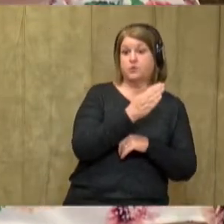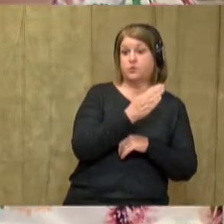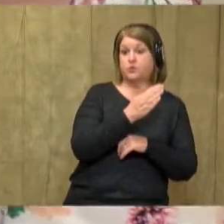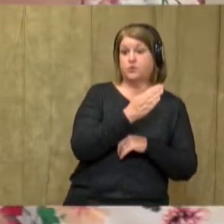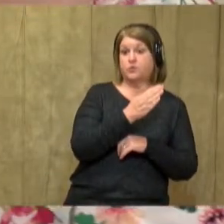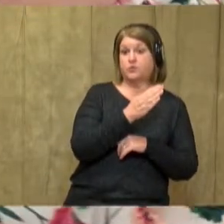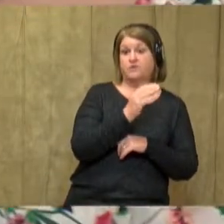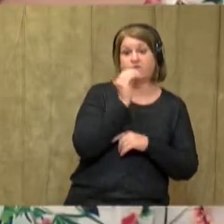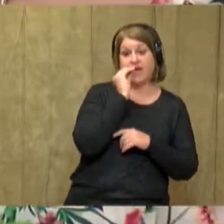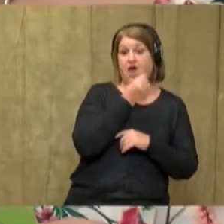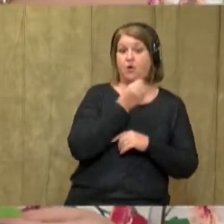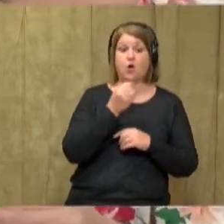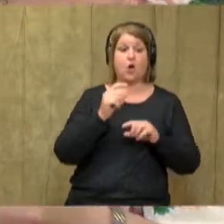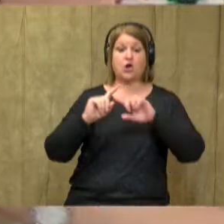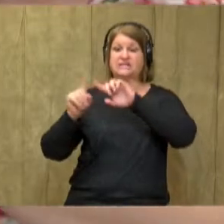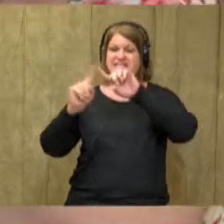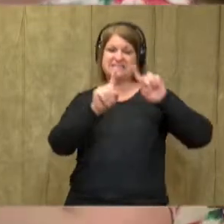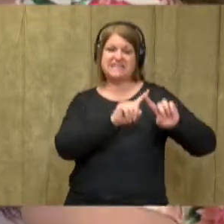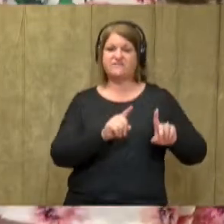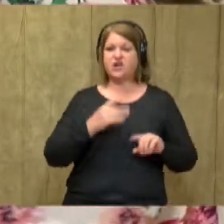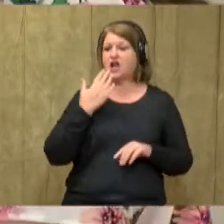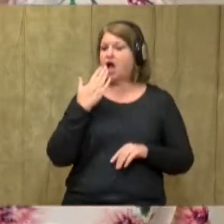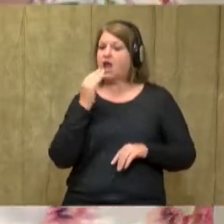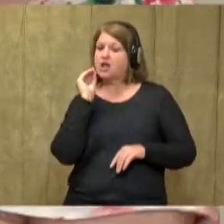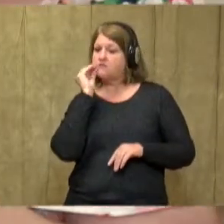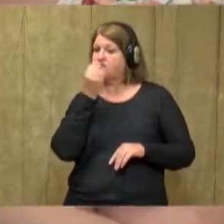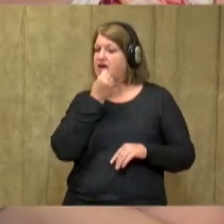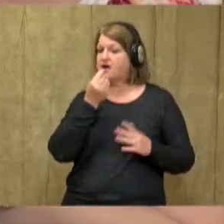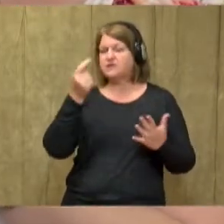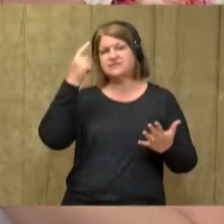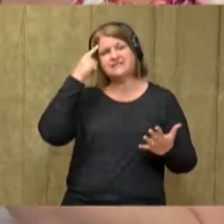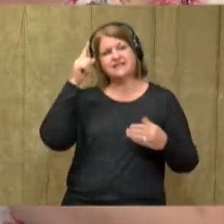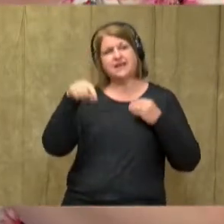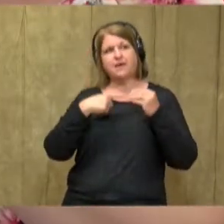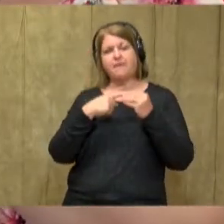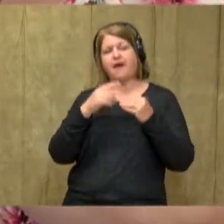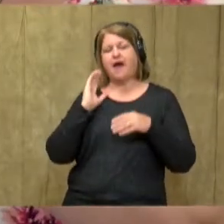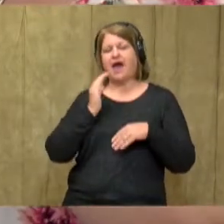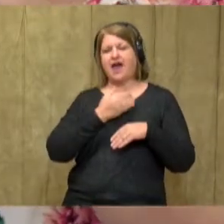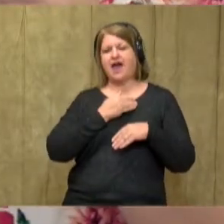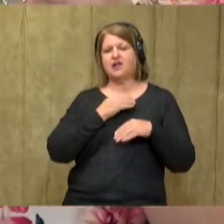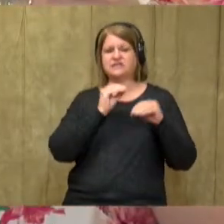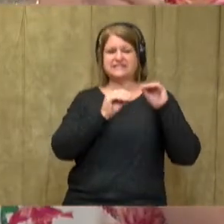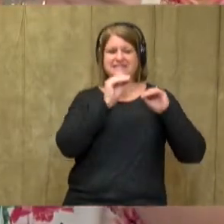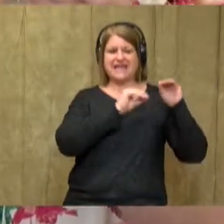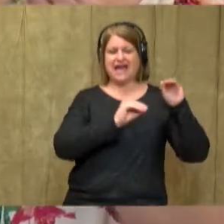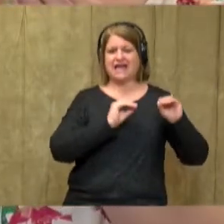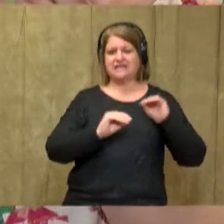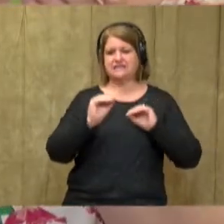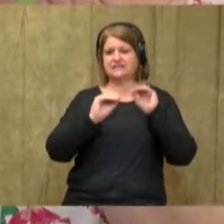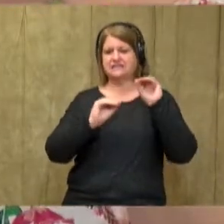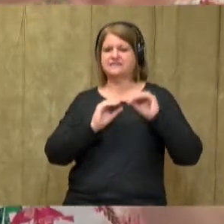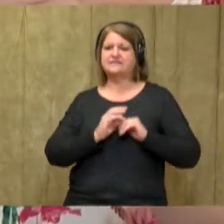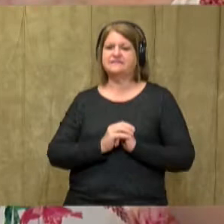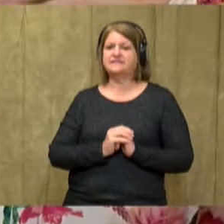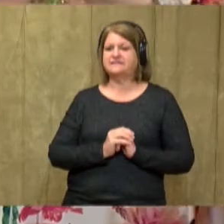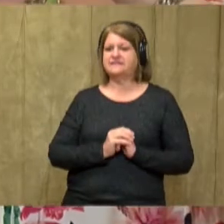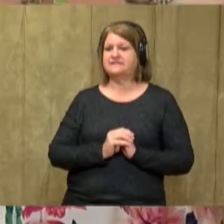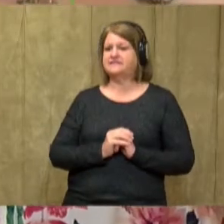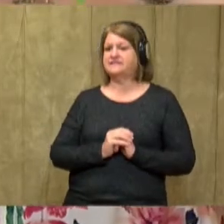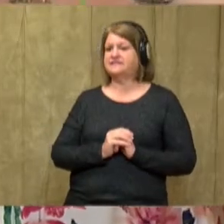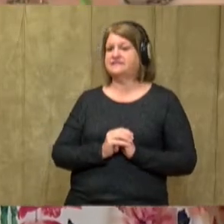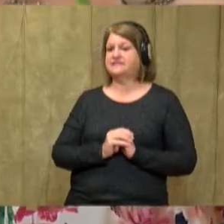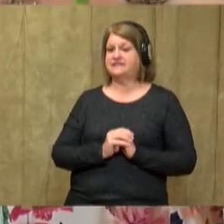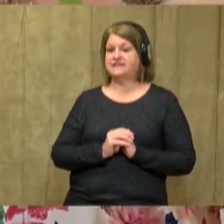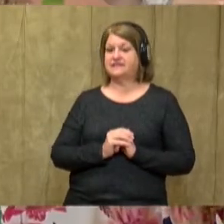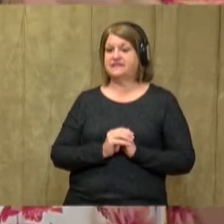them? Do you want to do all different color flowers? Let's think about our design. I think for this one, I'll try a green flower. So what I'm going to